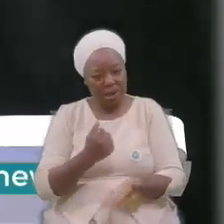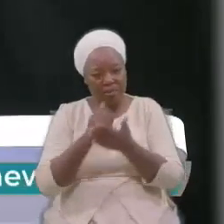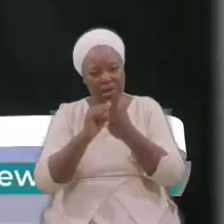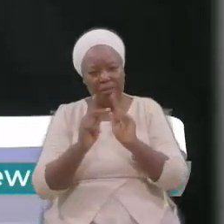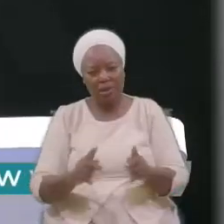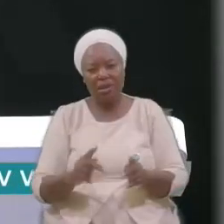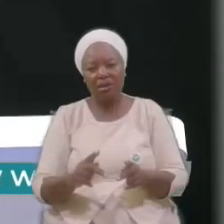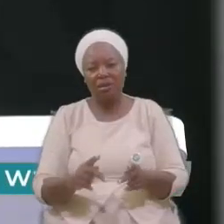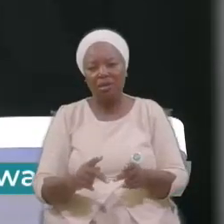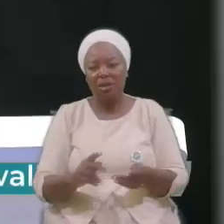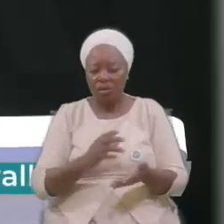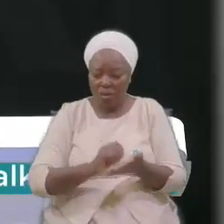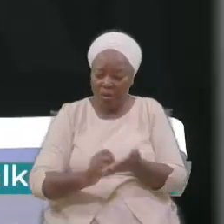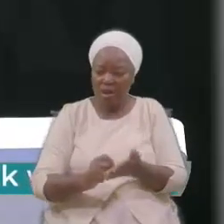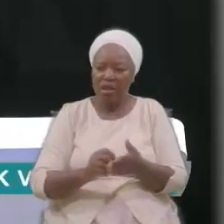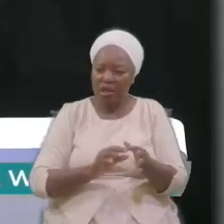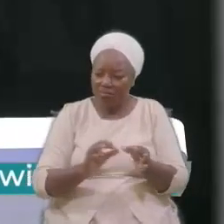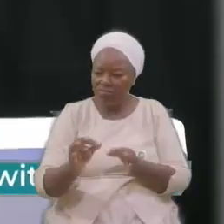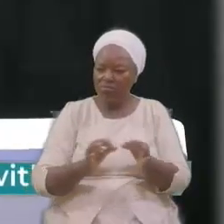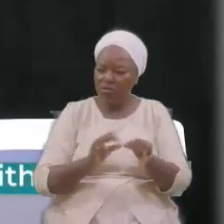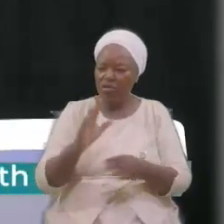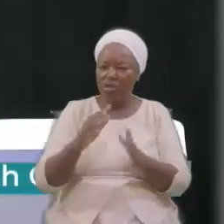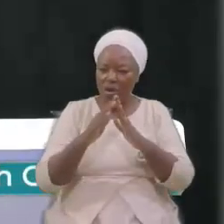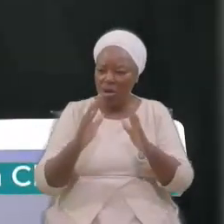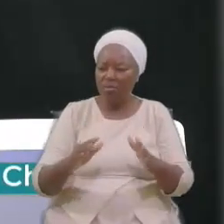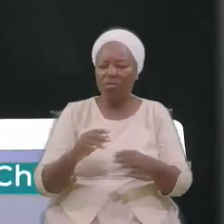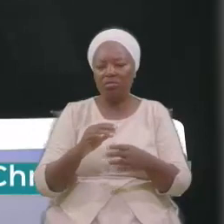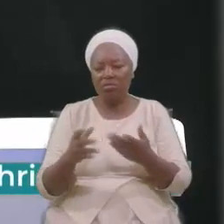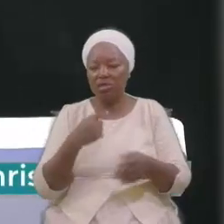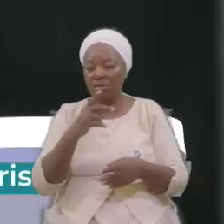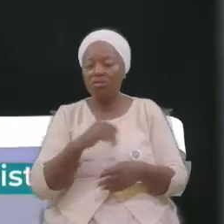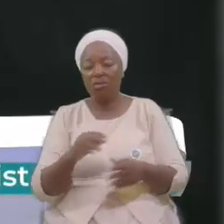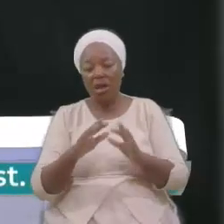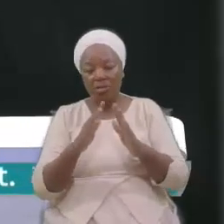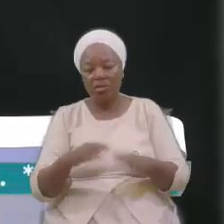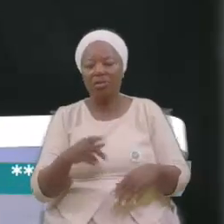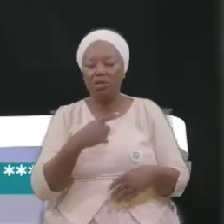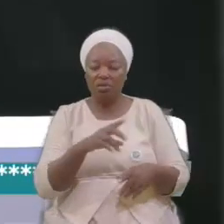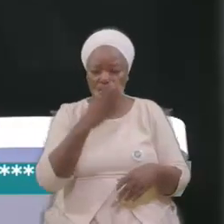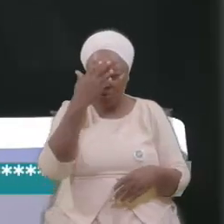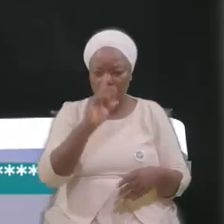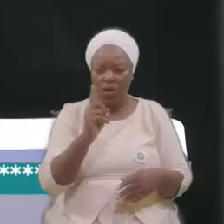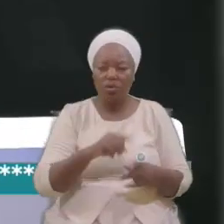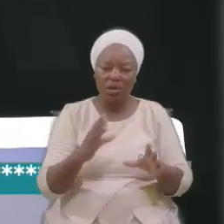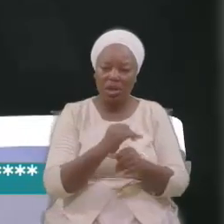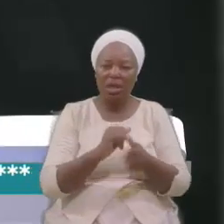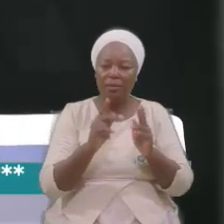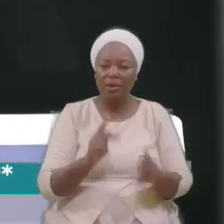somewhere around you that helps to identify where you reside. Please give them the name of that particular